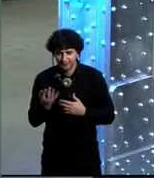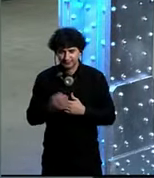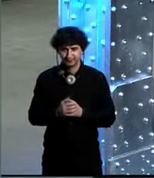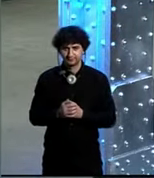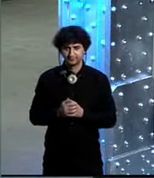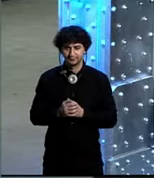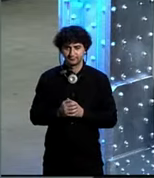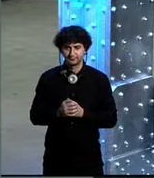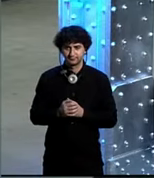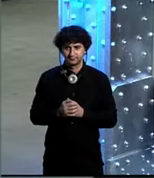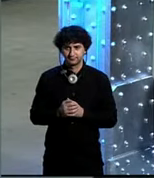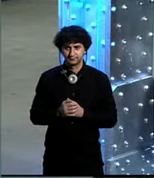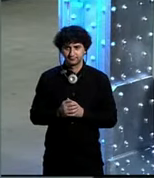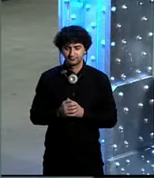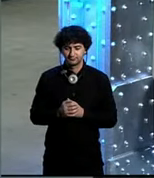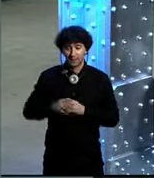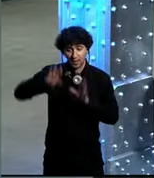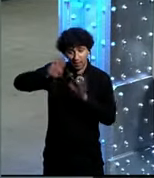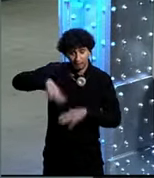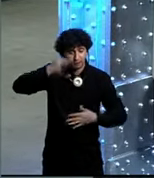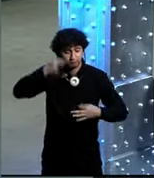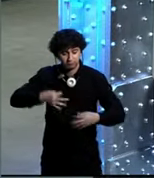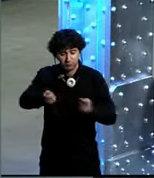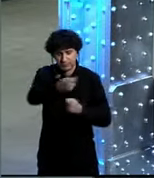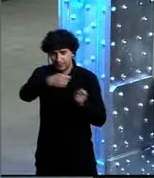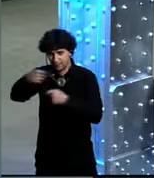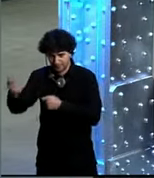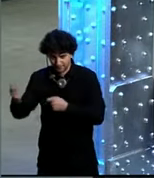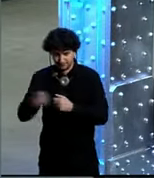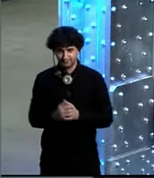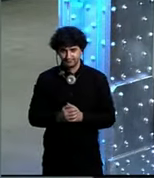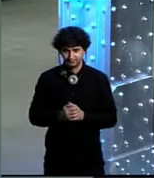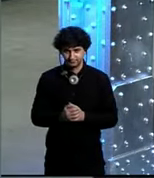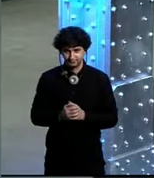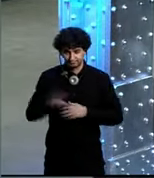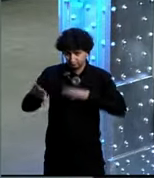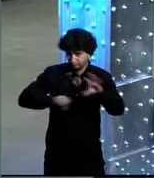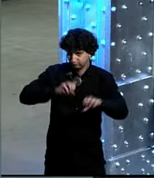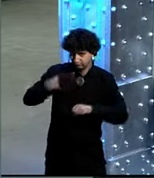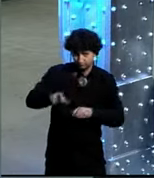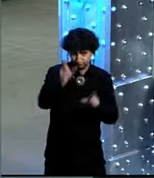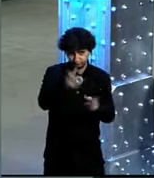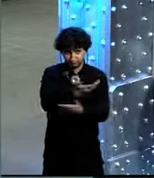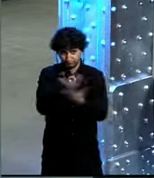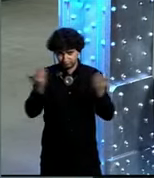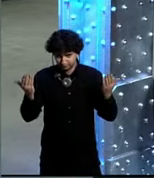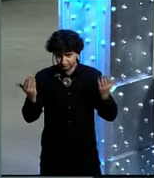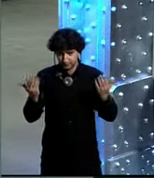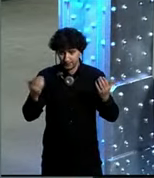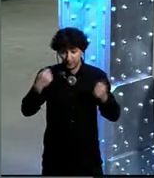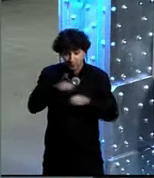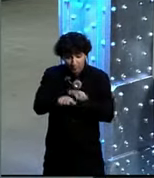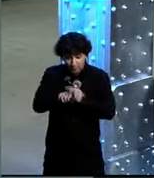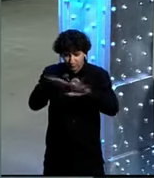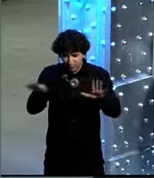audience member or whatever. But propagation planning flips the funnel instead. You give the story to one person, you give him a funnel